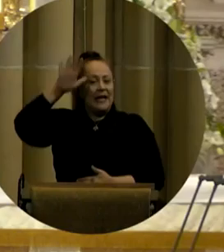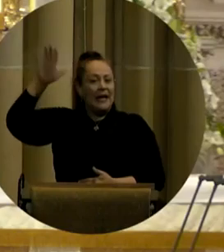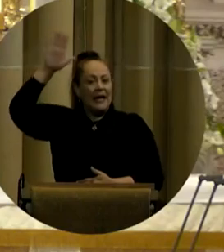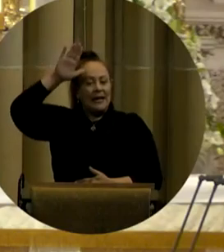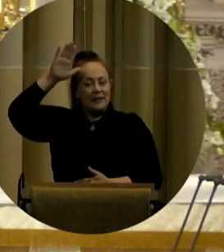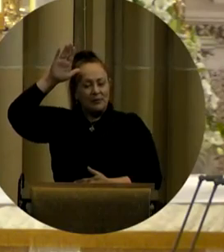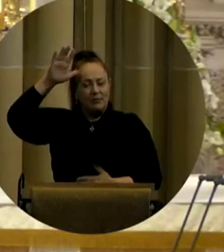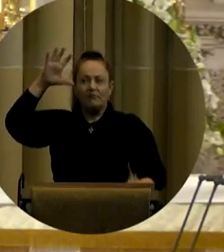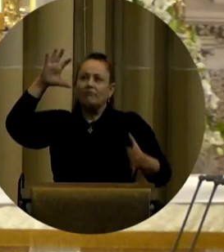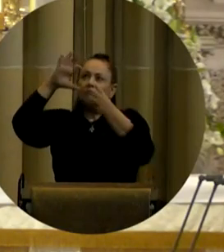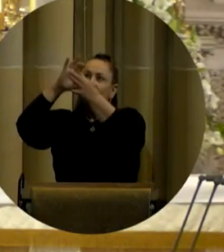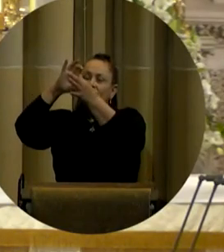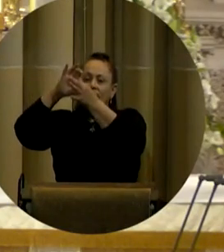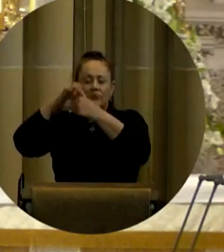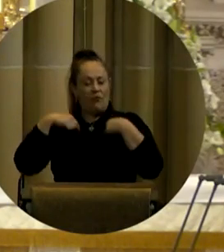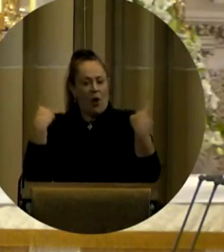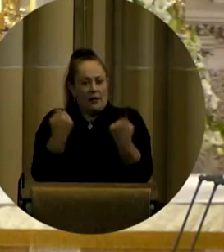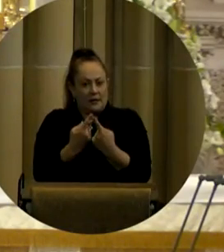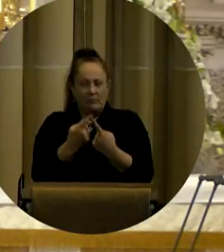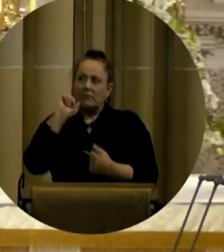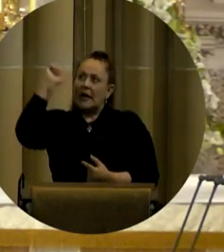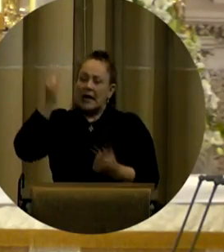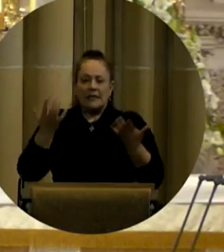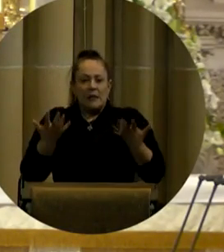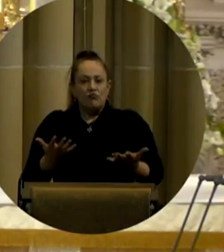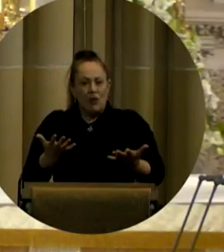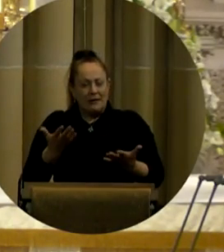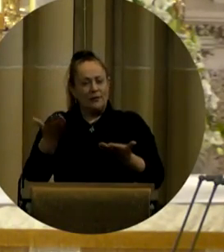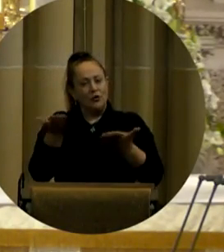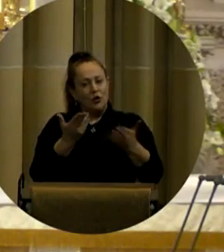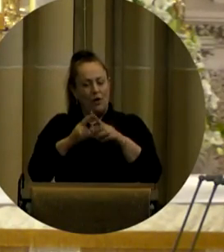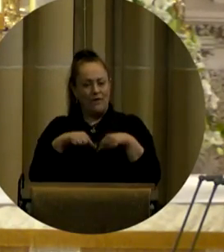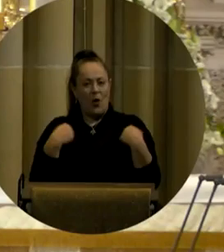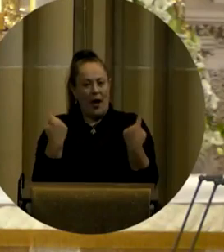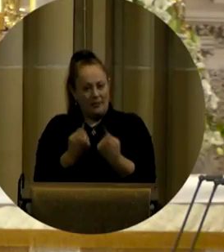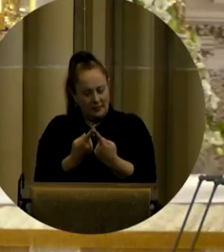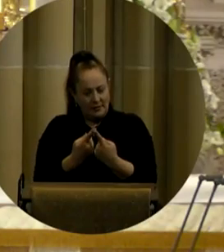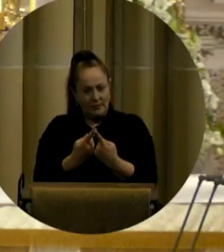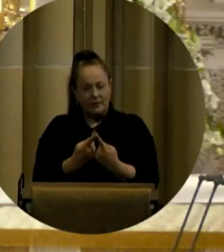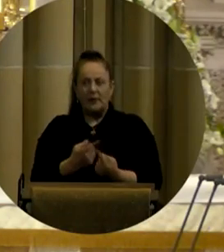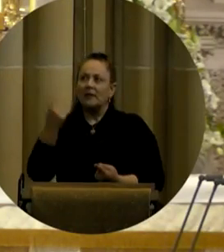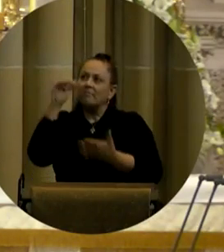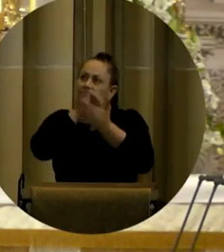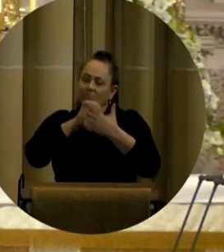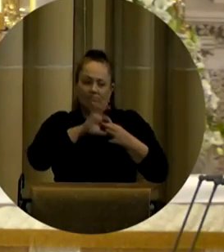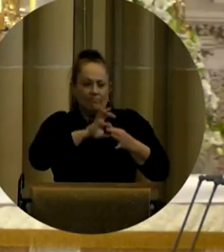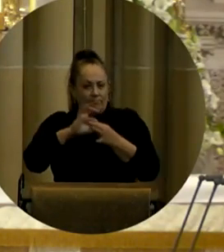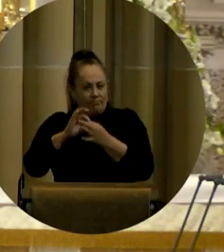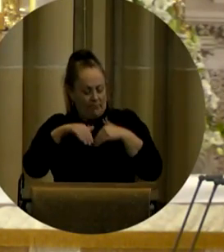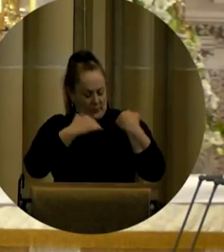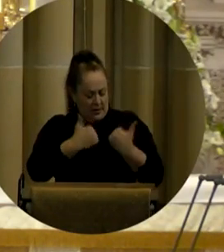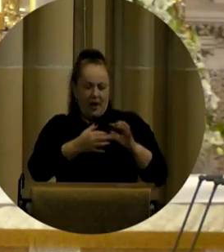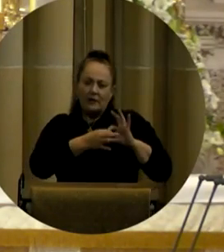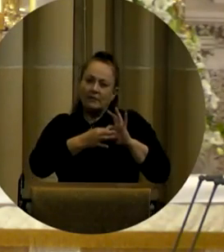dawns amongst us, his presence swells, his sovereignty rules our